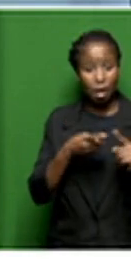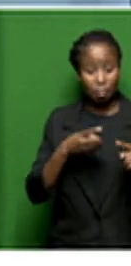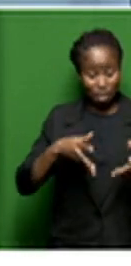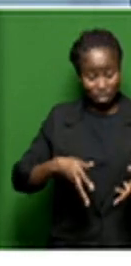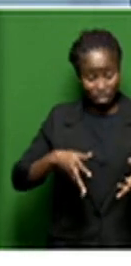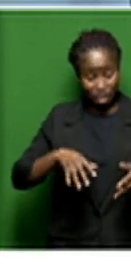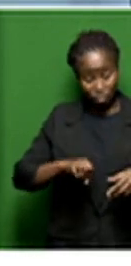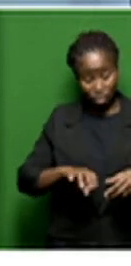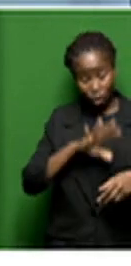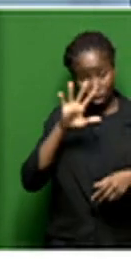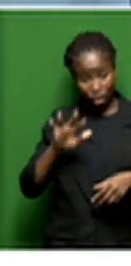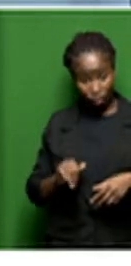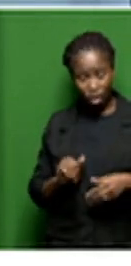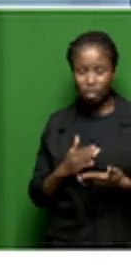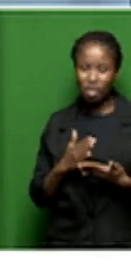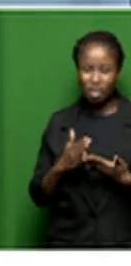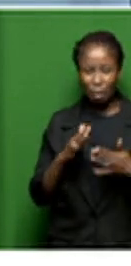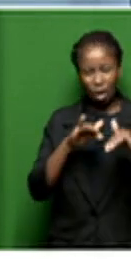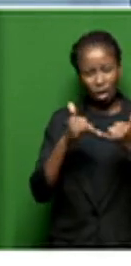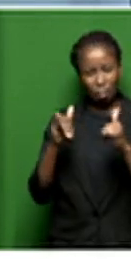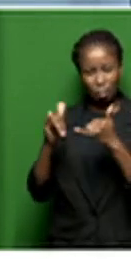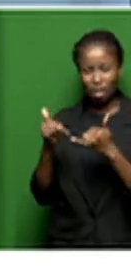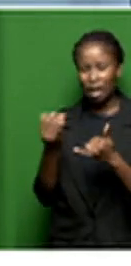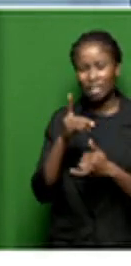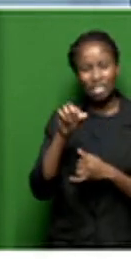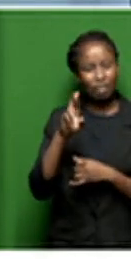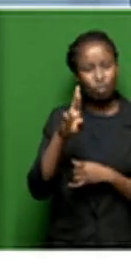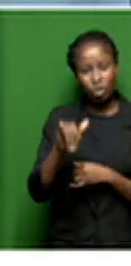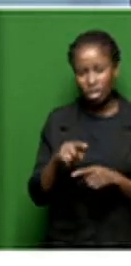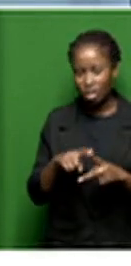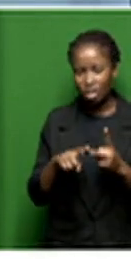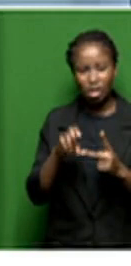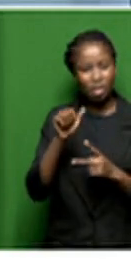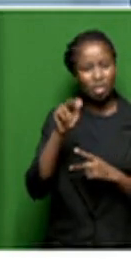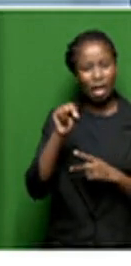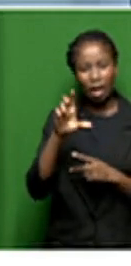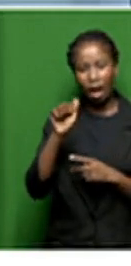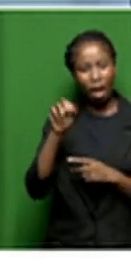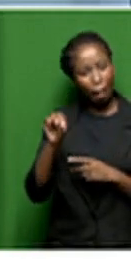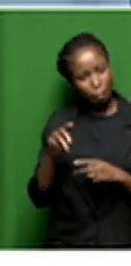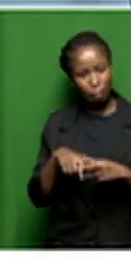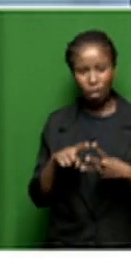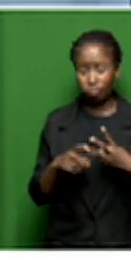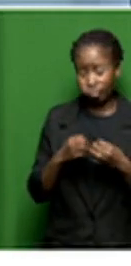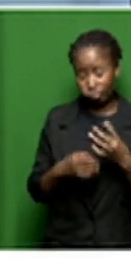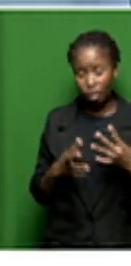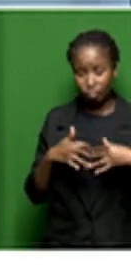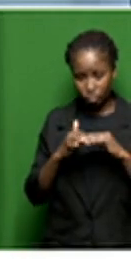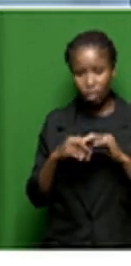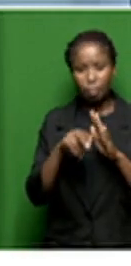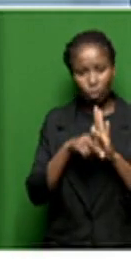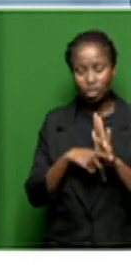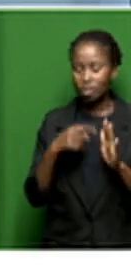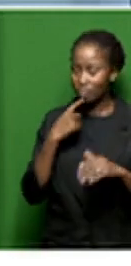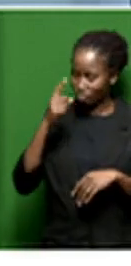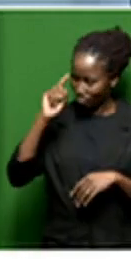South Africa, besides some businesses, I mean, we talk Discovery, Sanlam, other companies, I think, coming up with the same policy that they have